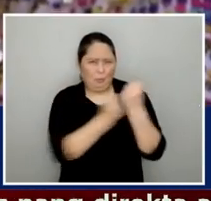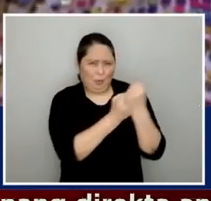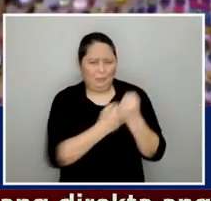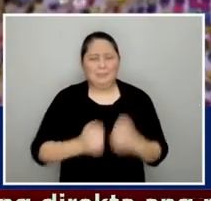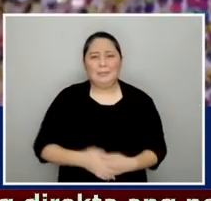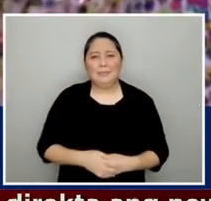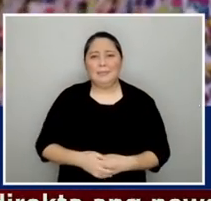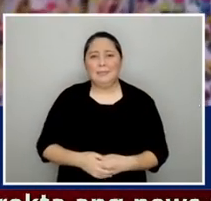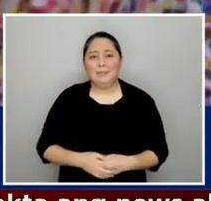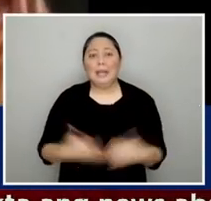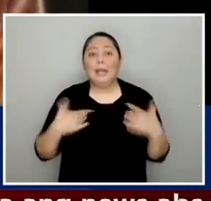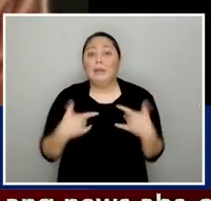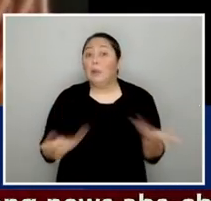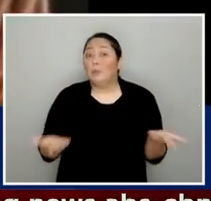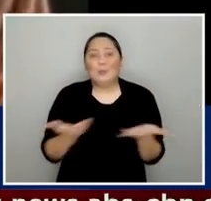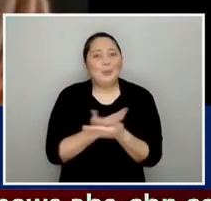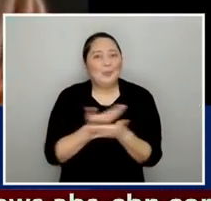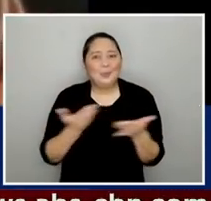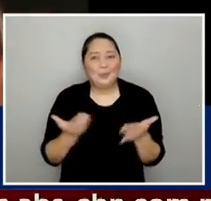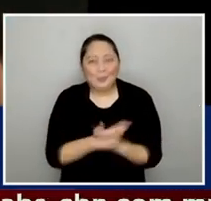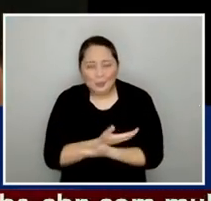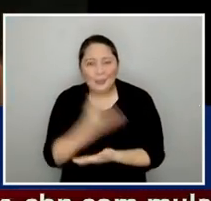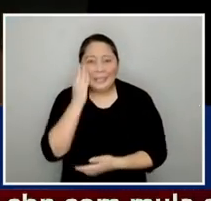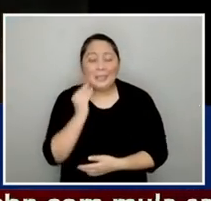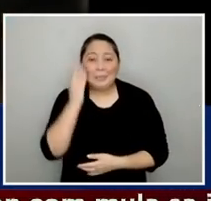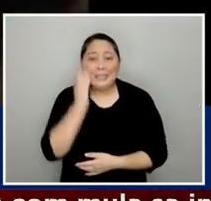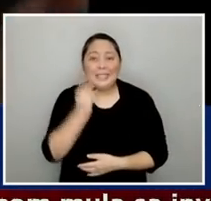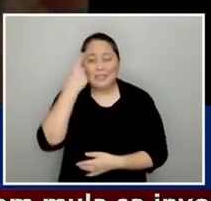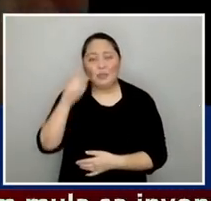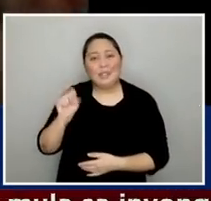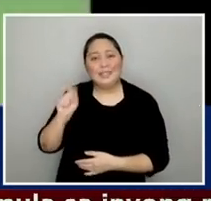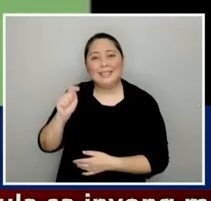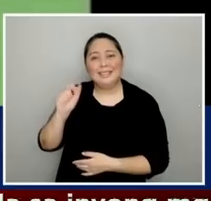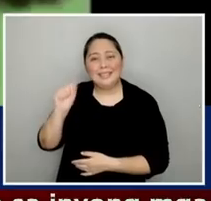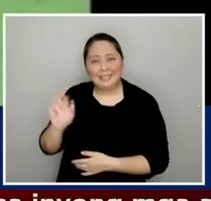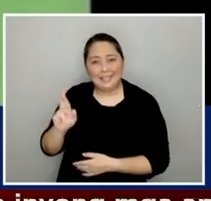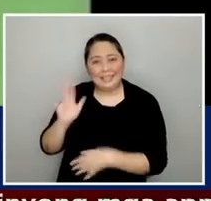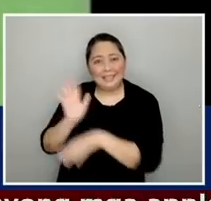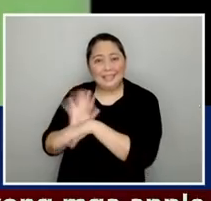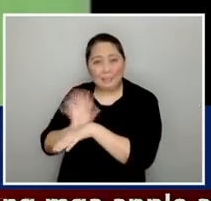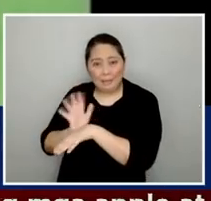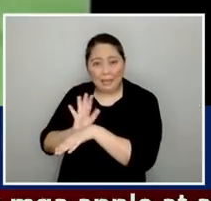Bagong kabanata ito para sa Star Cinema na itinatag noong 1993.